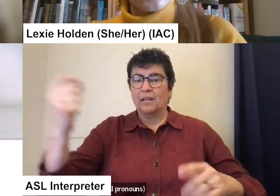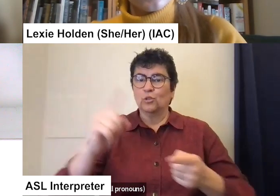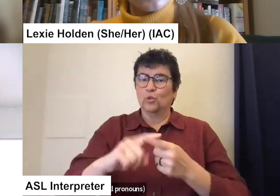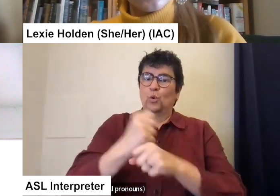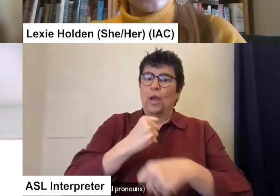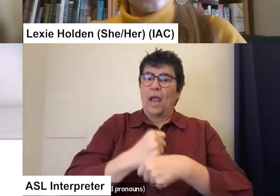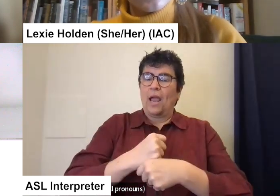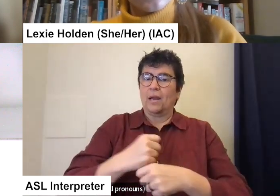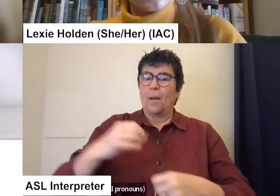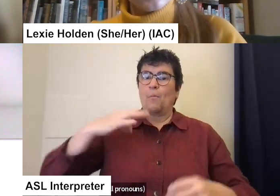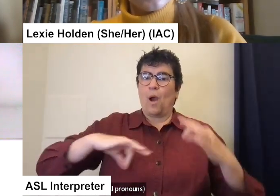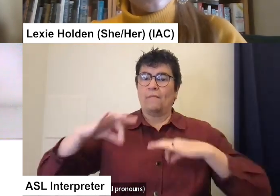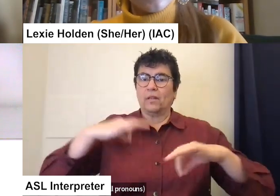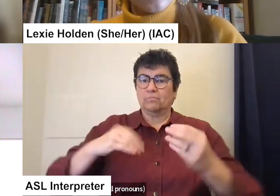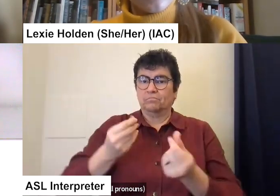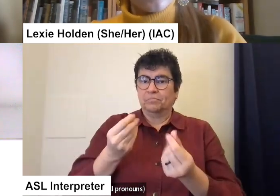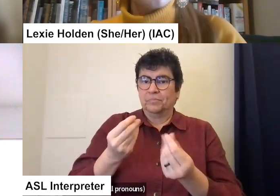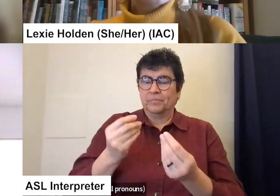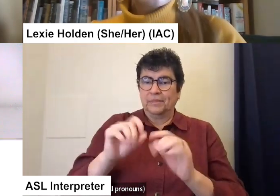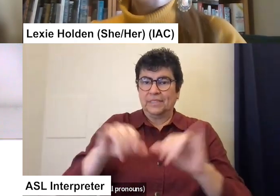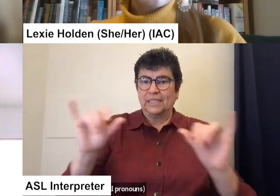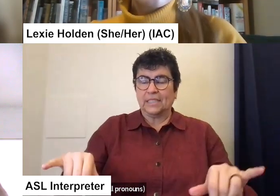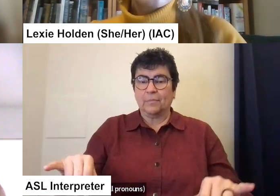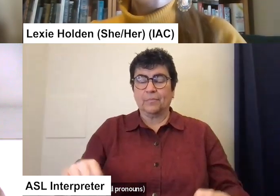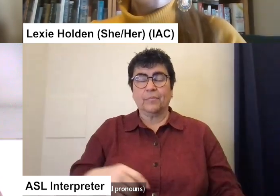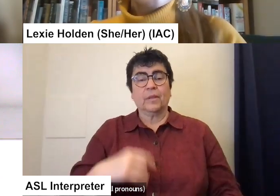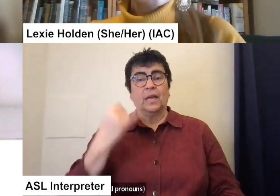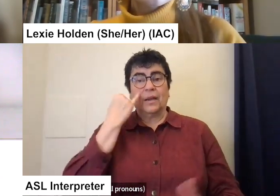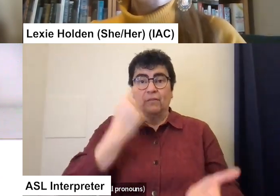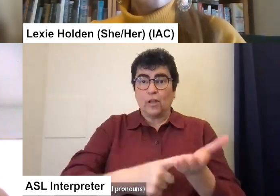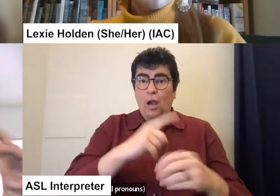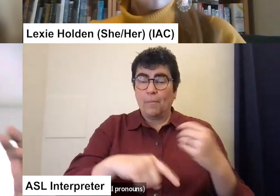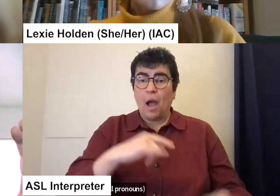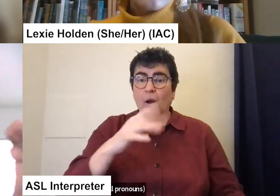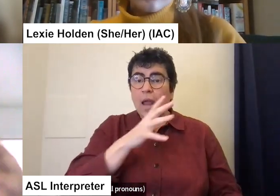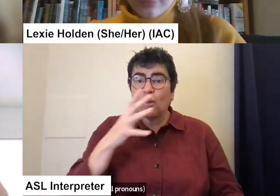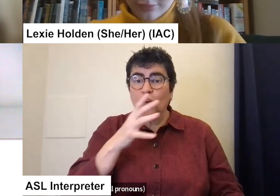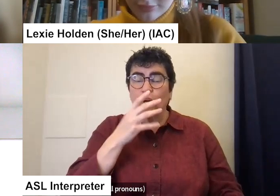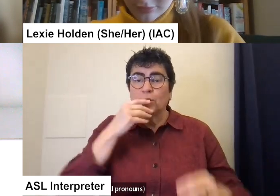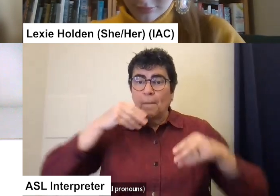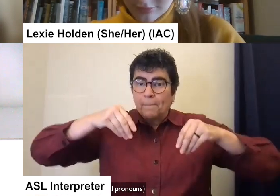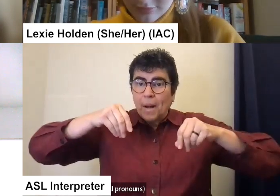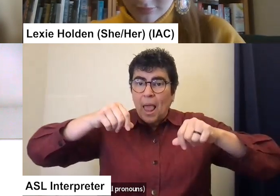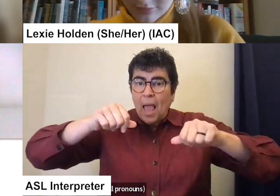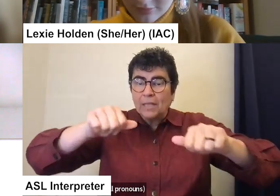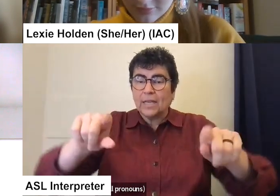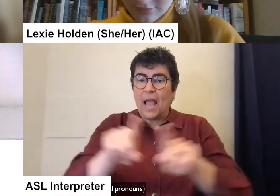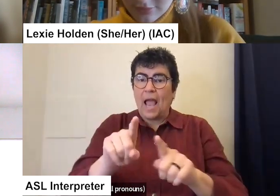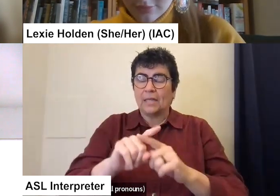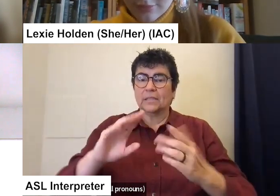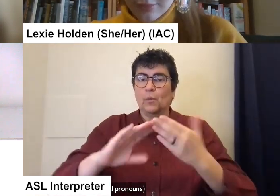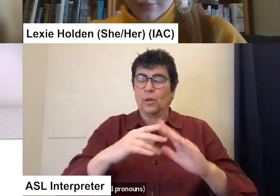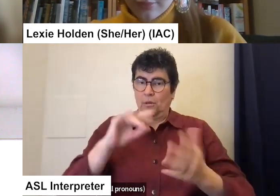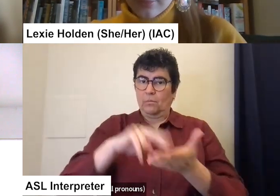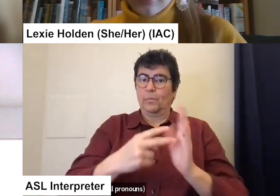profitable system. So when we talk about agriculture and planting as a community, it's